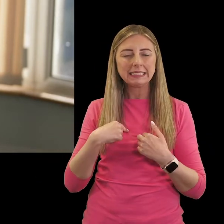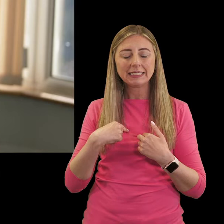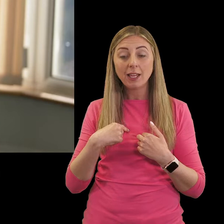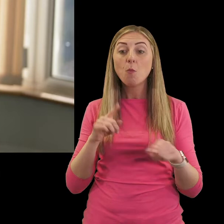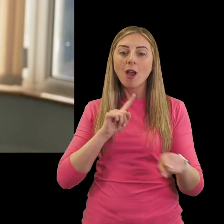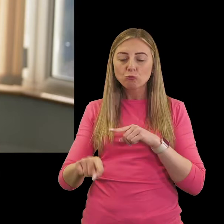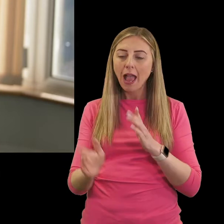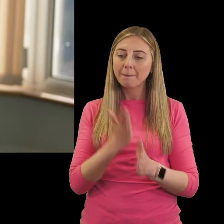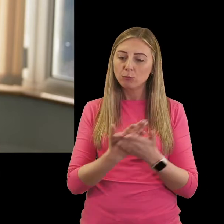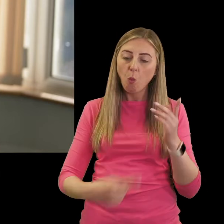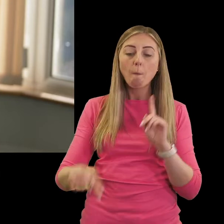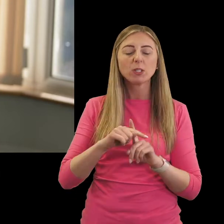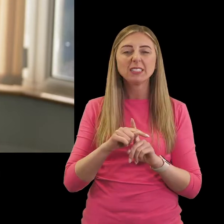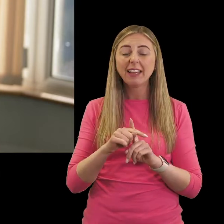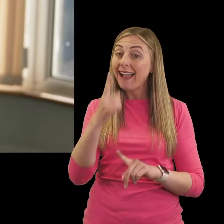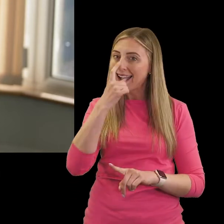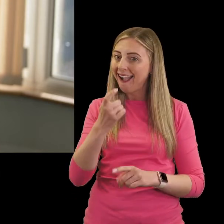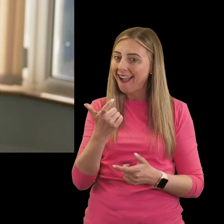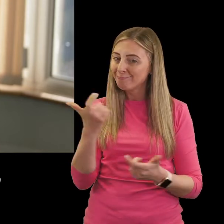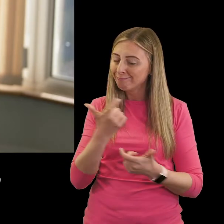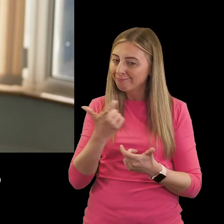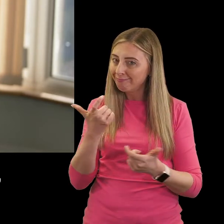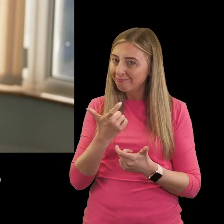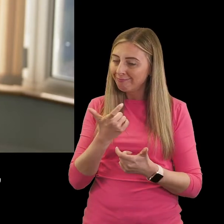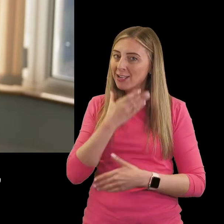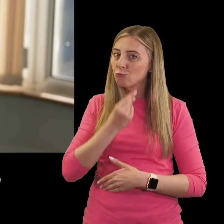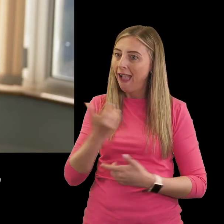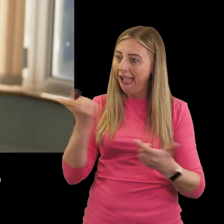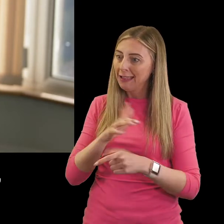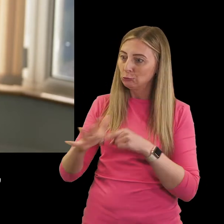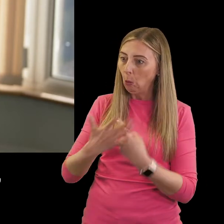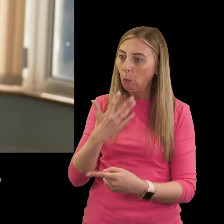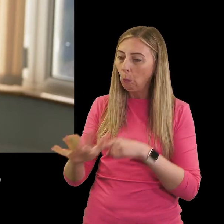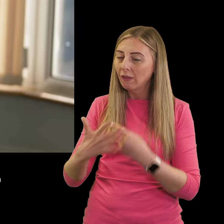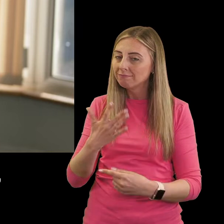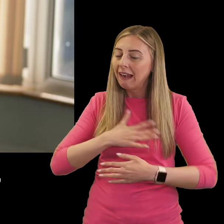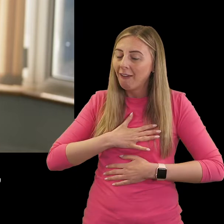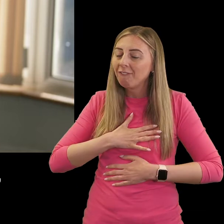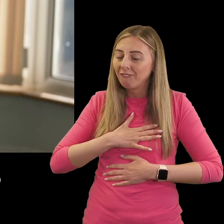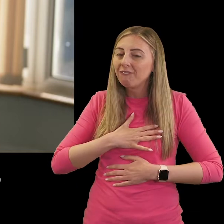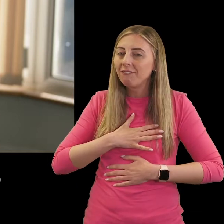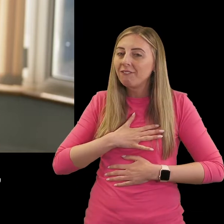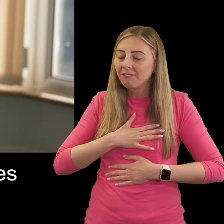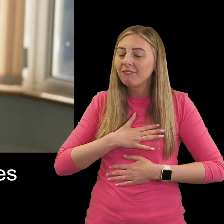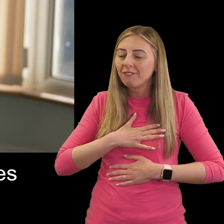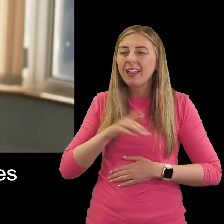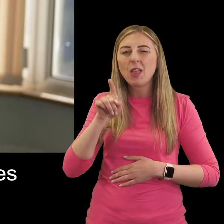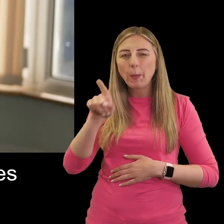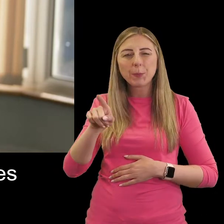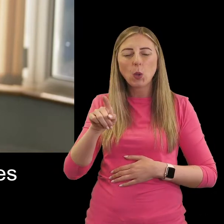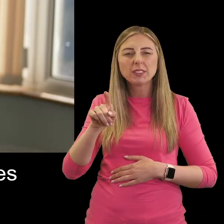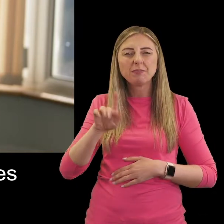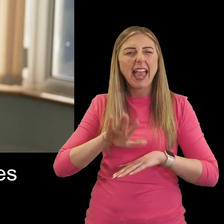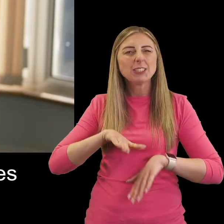positivity. I can be quite sarcastic sometimes. My sense of humour can be quite dry, but I'm never the kind of person that really has a go